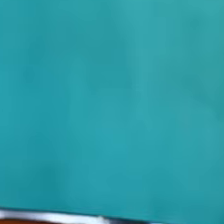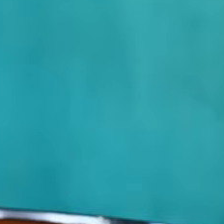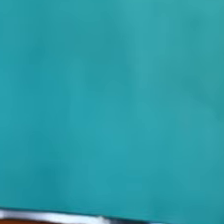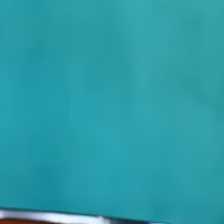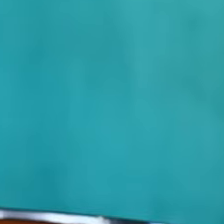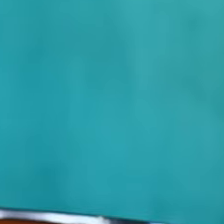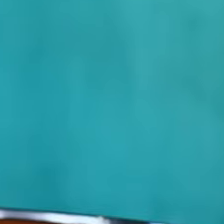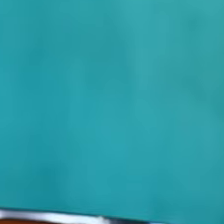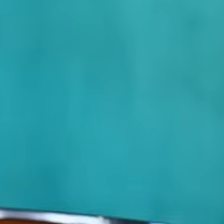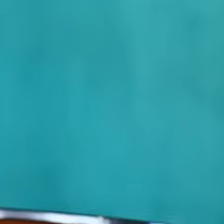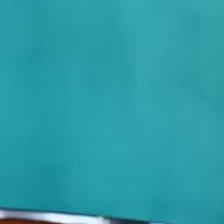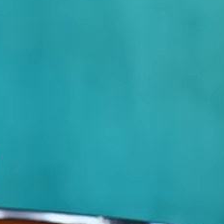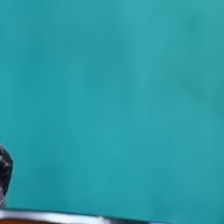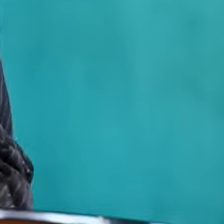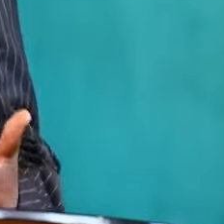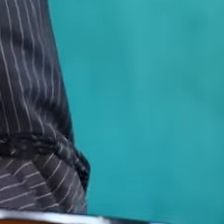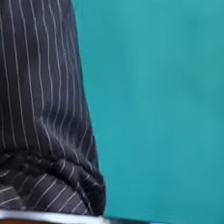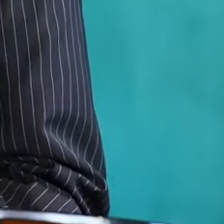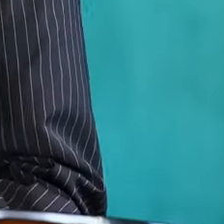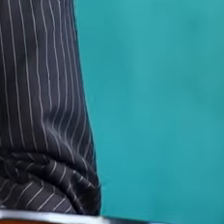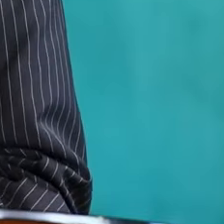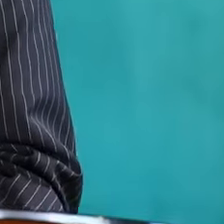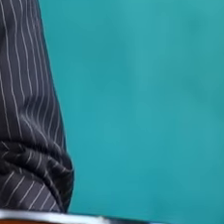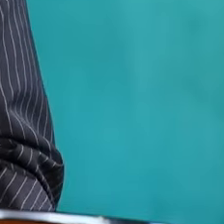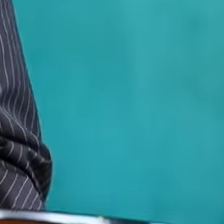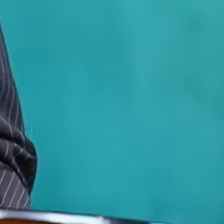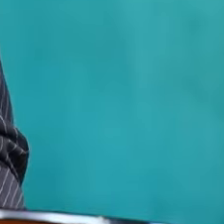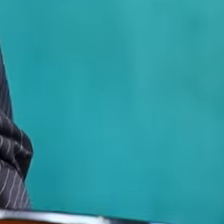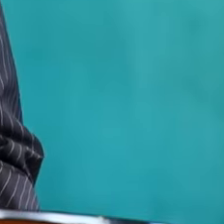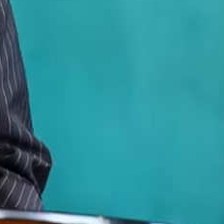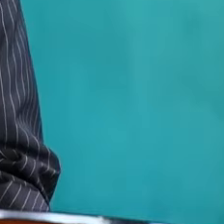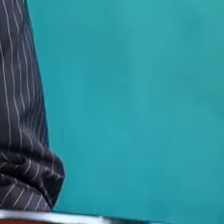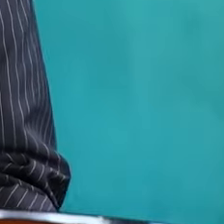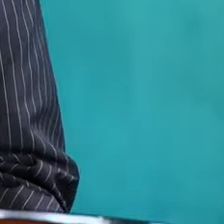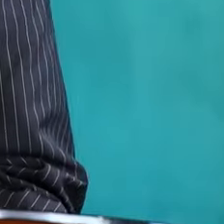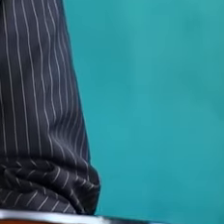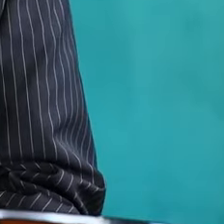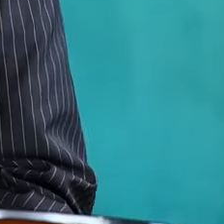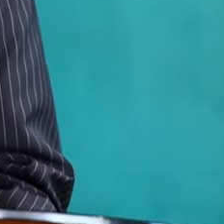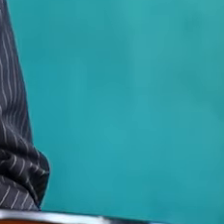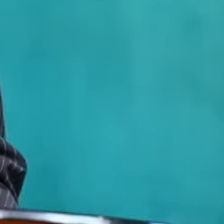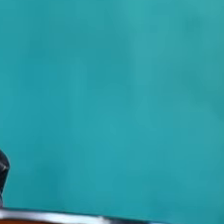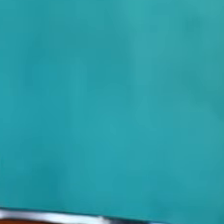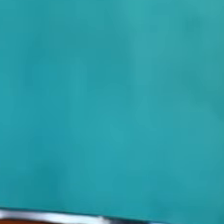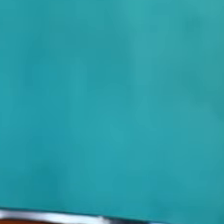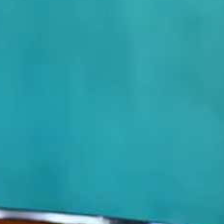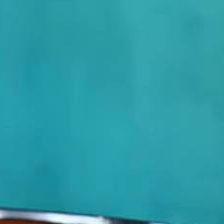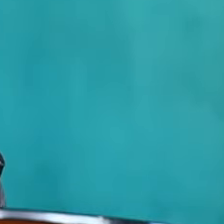She had a mission. Her mission was to anoint Jesus before his death.